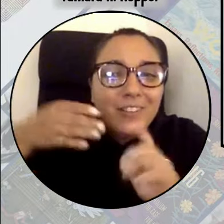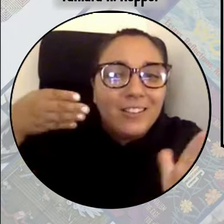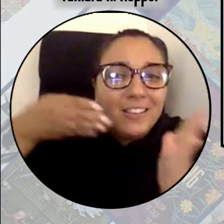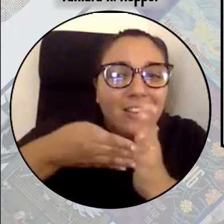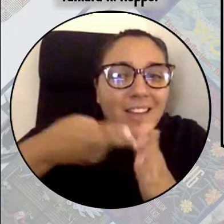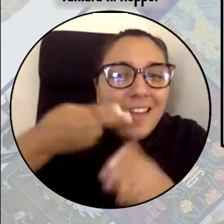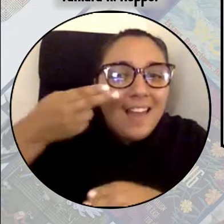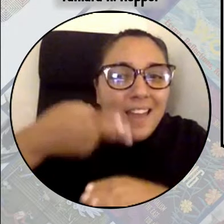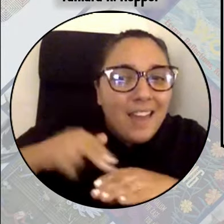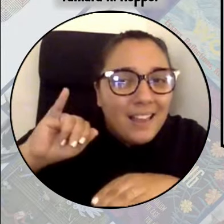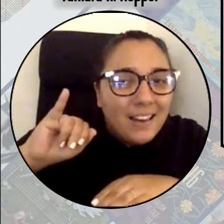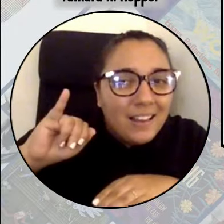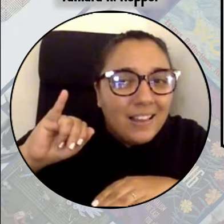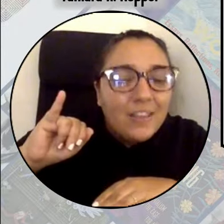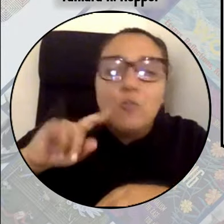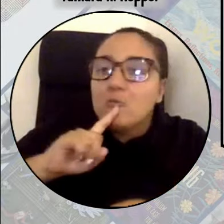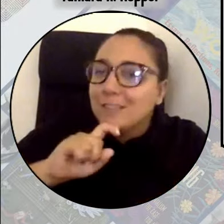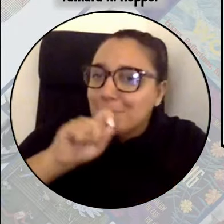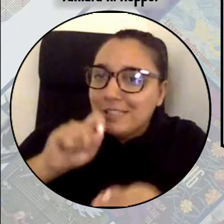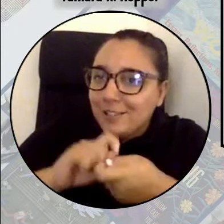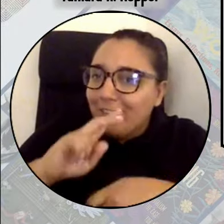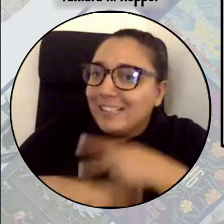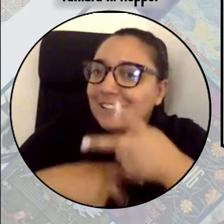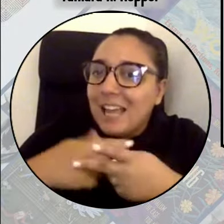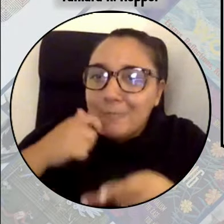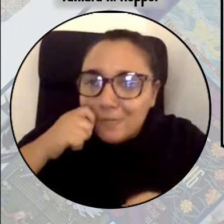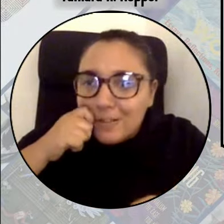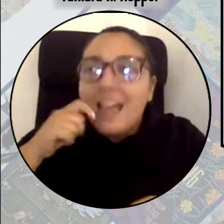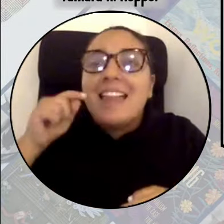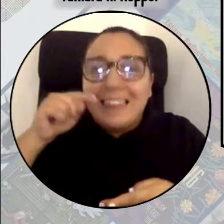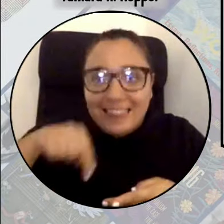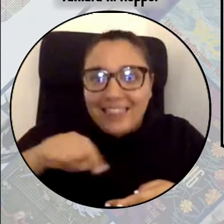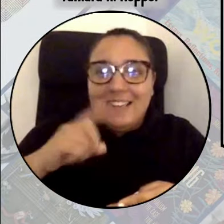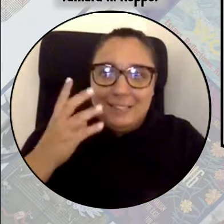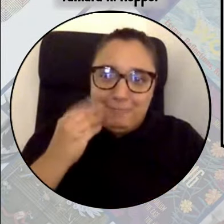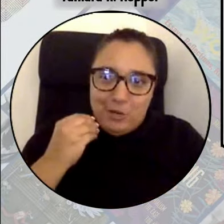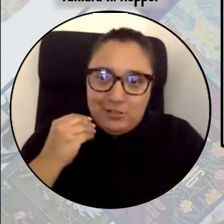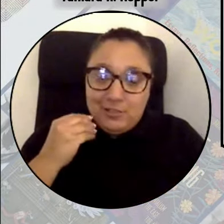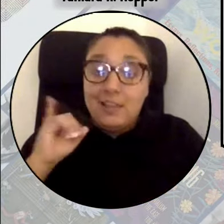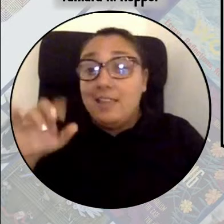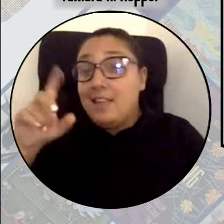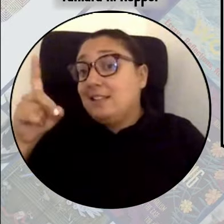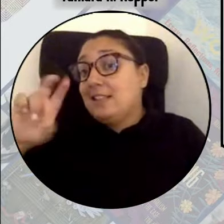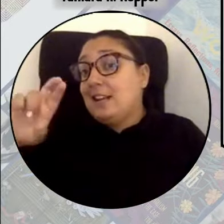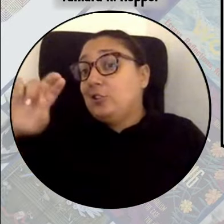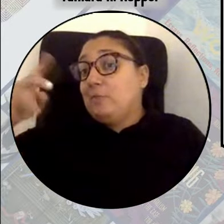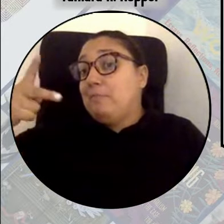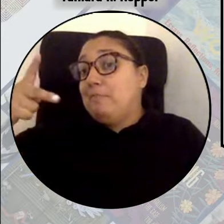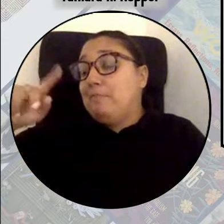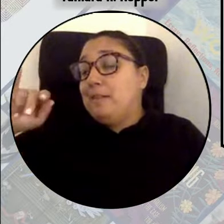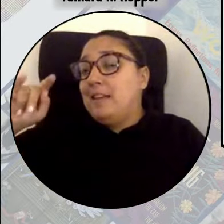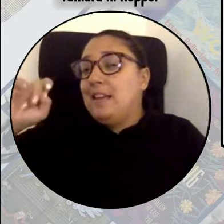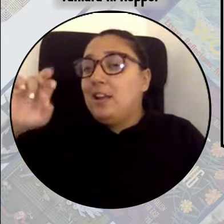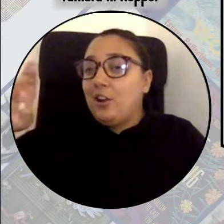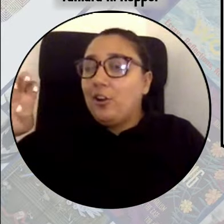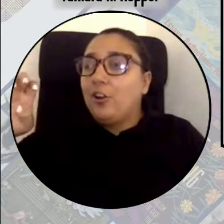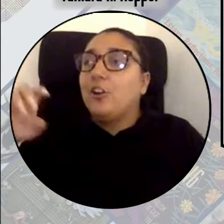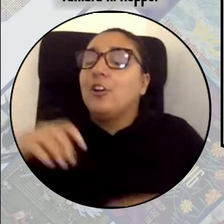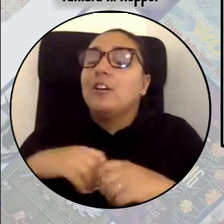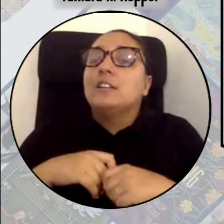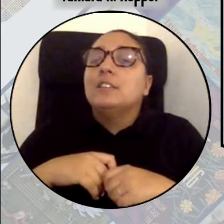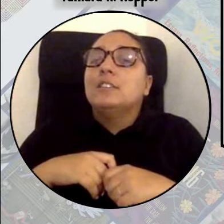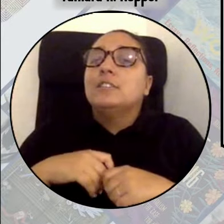of form of racism that Haitians experience. Dr. Pierre, in fact, talks about how in